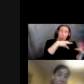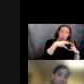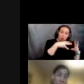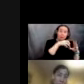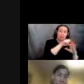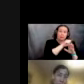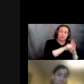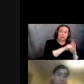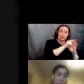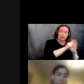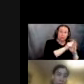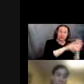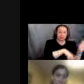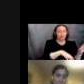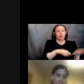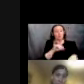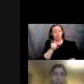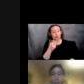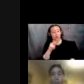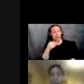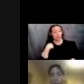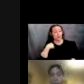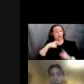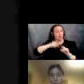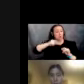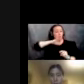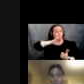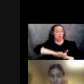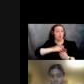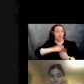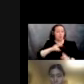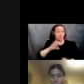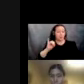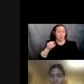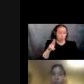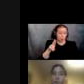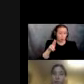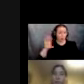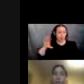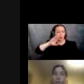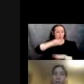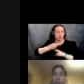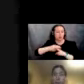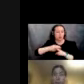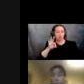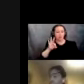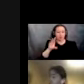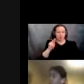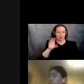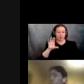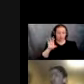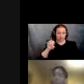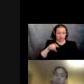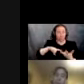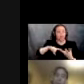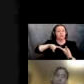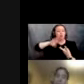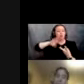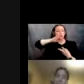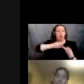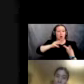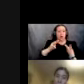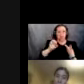Japanese wife named Jo, and they had a daughter named Frances, and their daughter Mary was born around